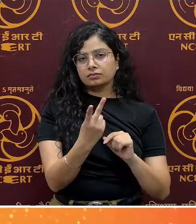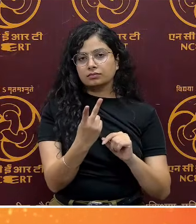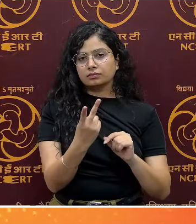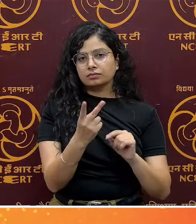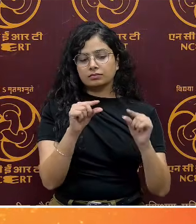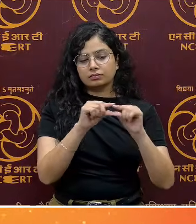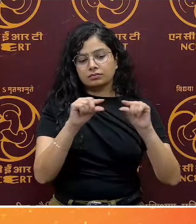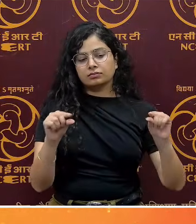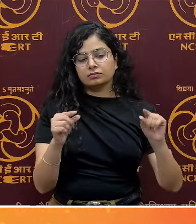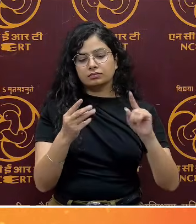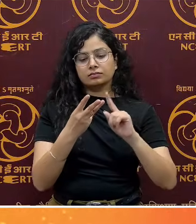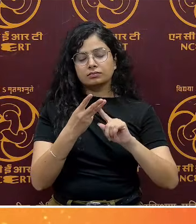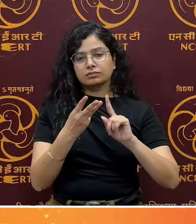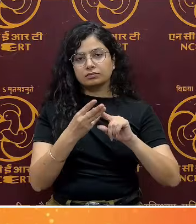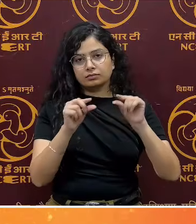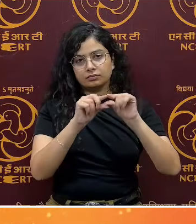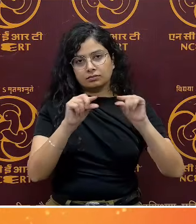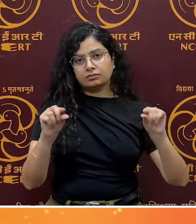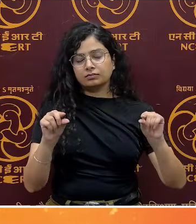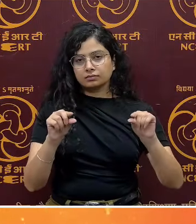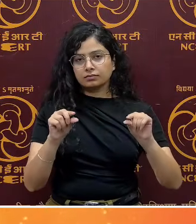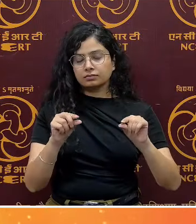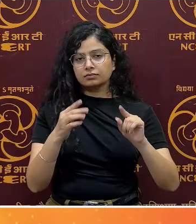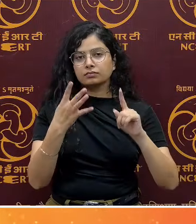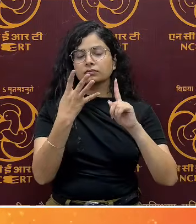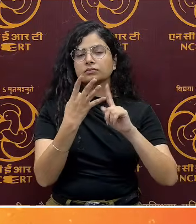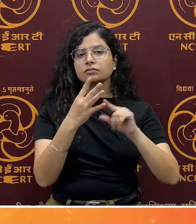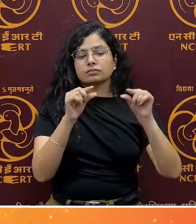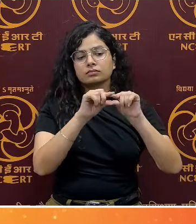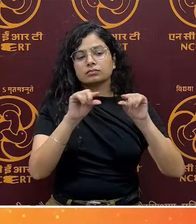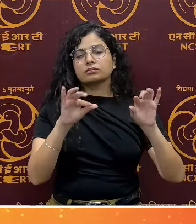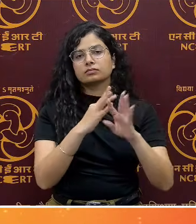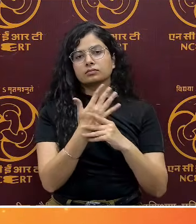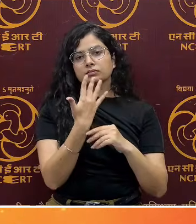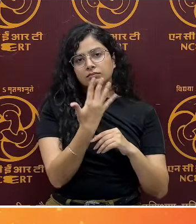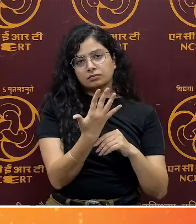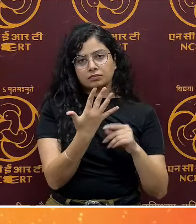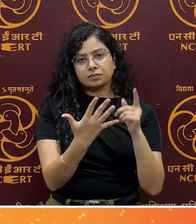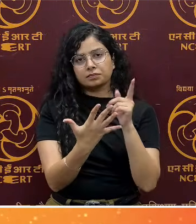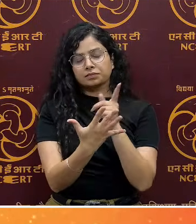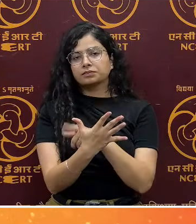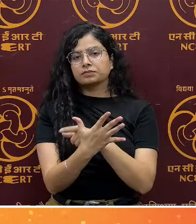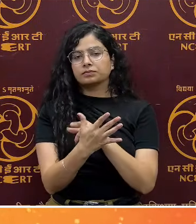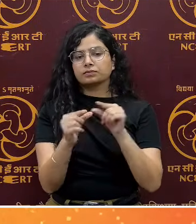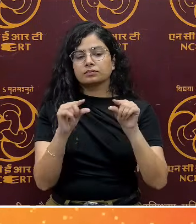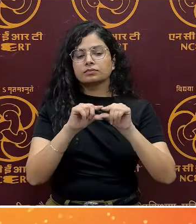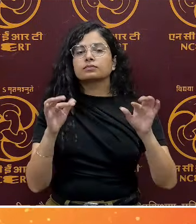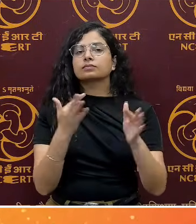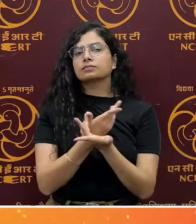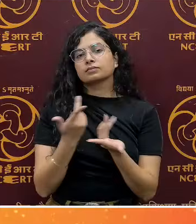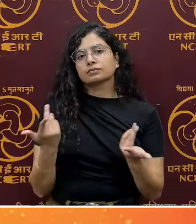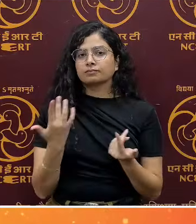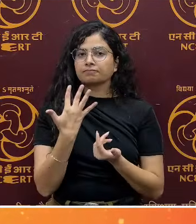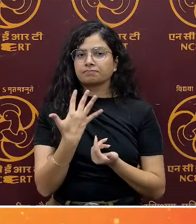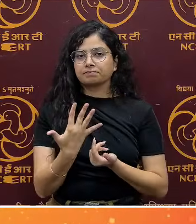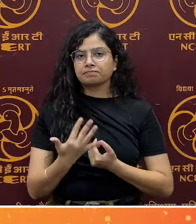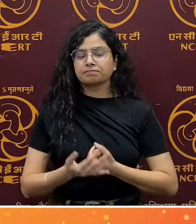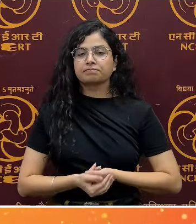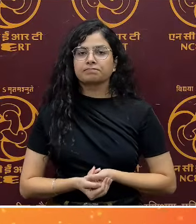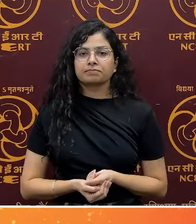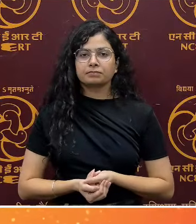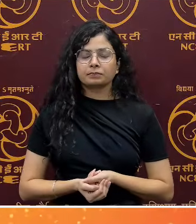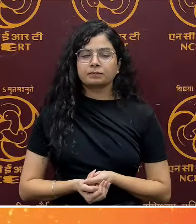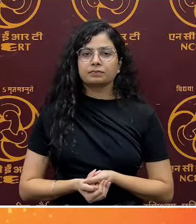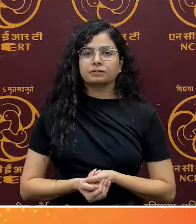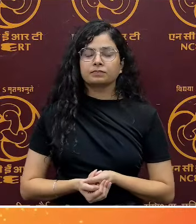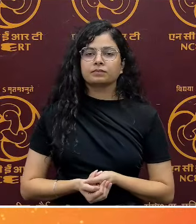second row, third row 3, for fourth row it is 4, for fifth row it is 5,